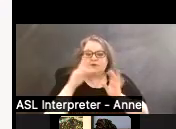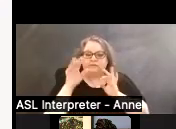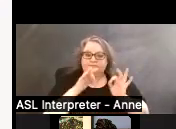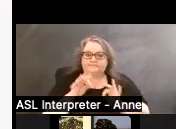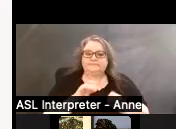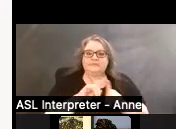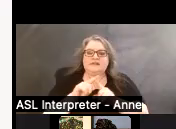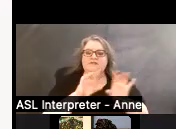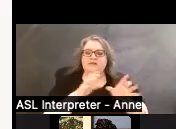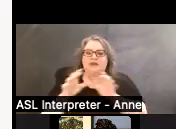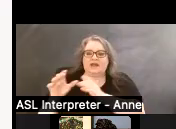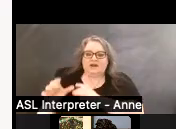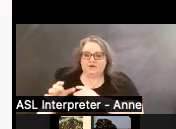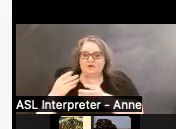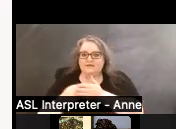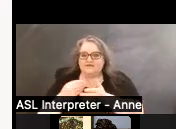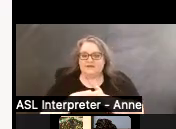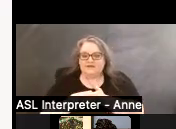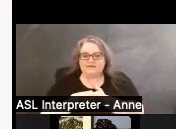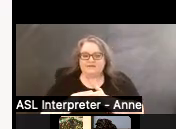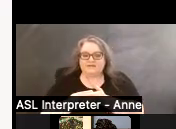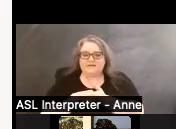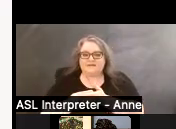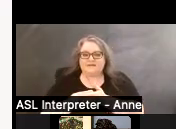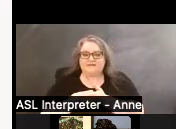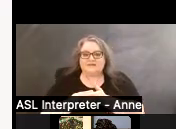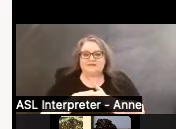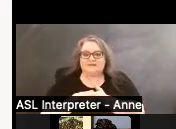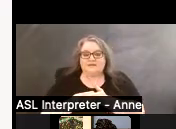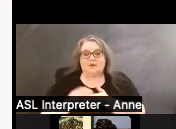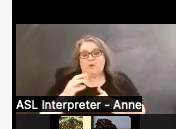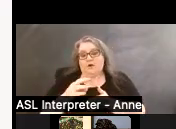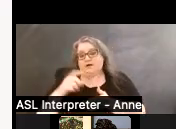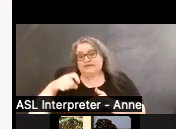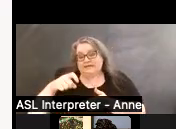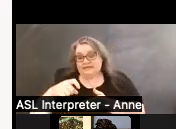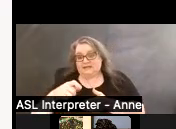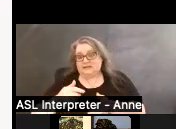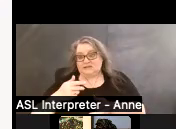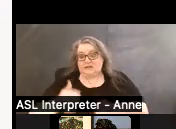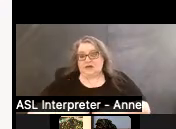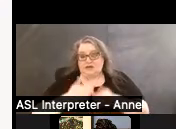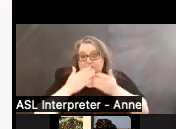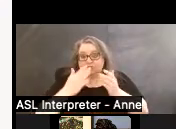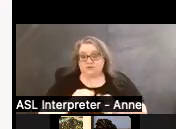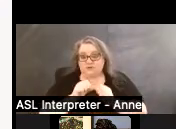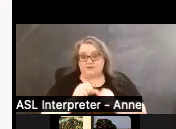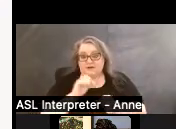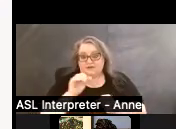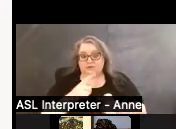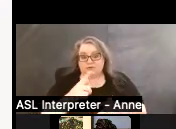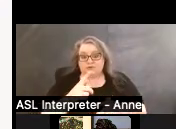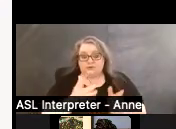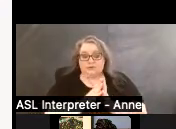different categories of funds or of needs that survivors could request funding for. However, there is a